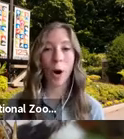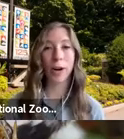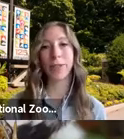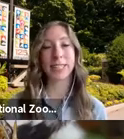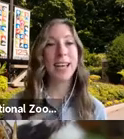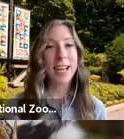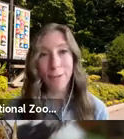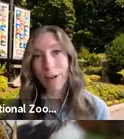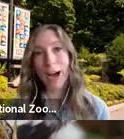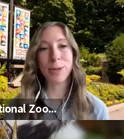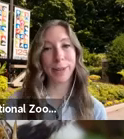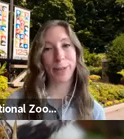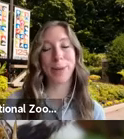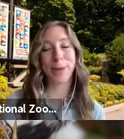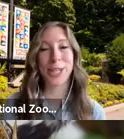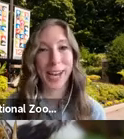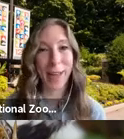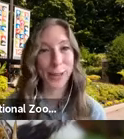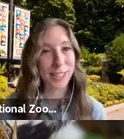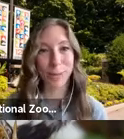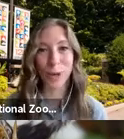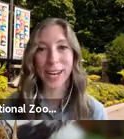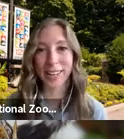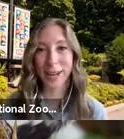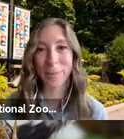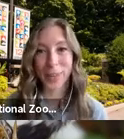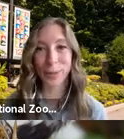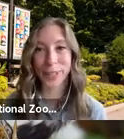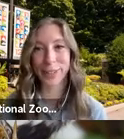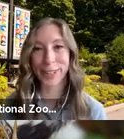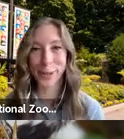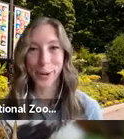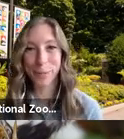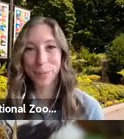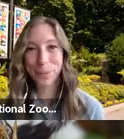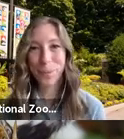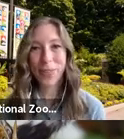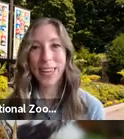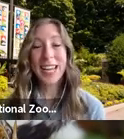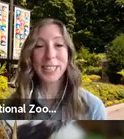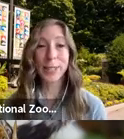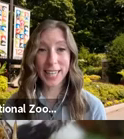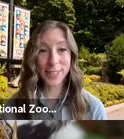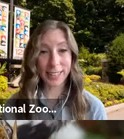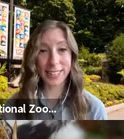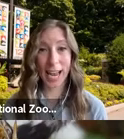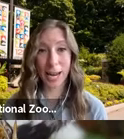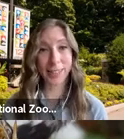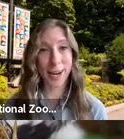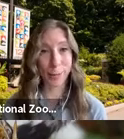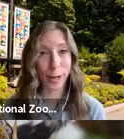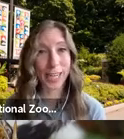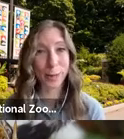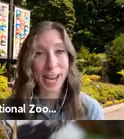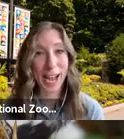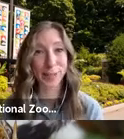them. And all of this valuable information that we gather just from tracking them. That's really, really cool. So it sounds like this can be a